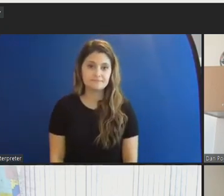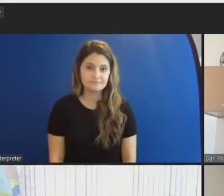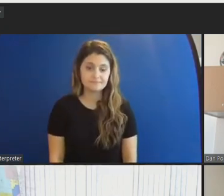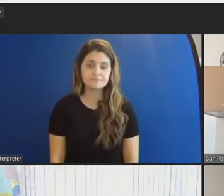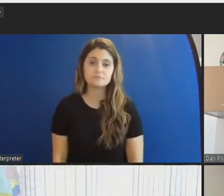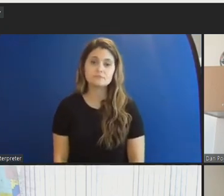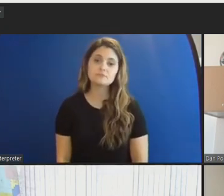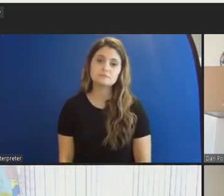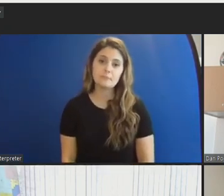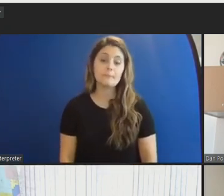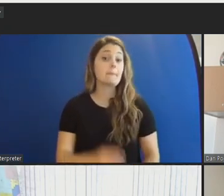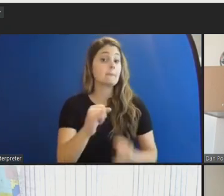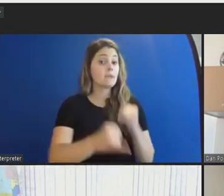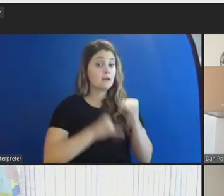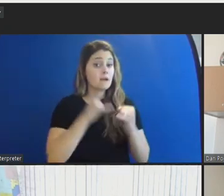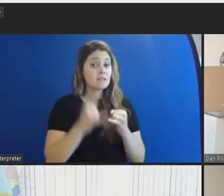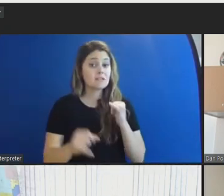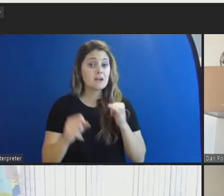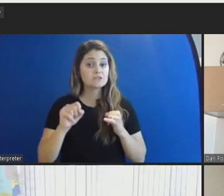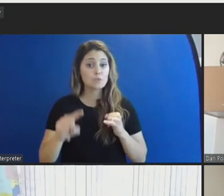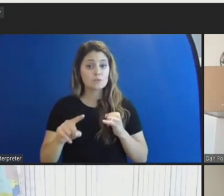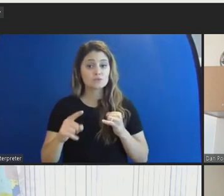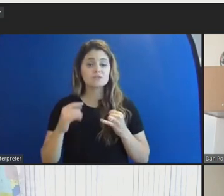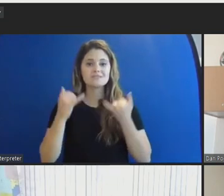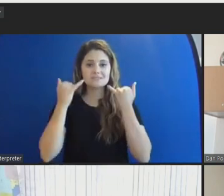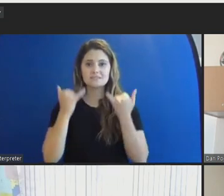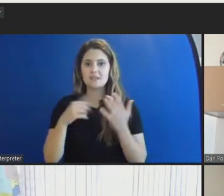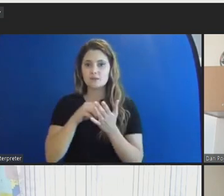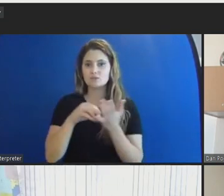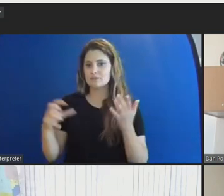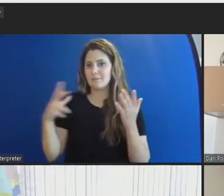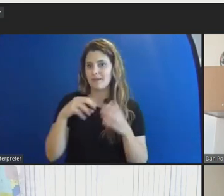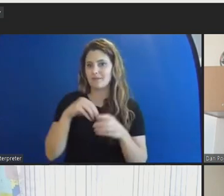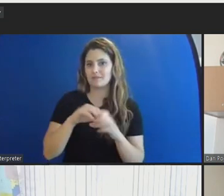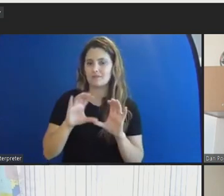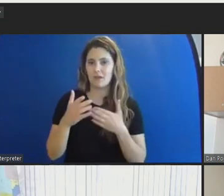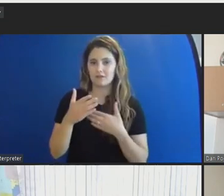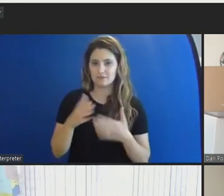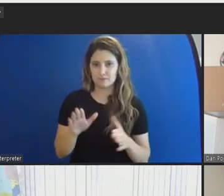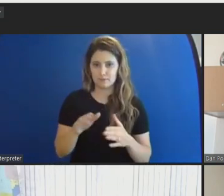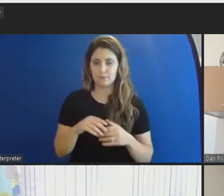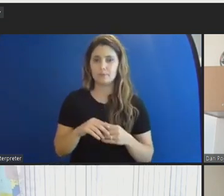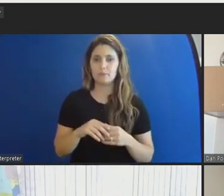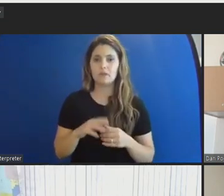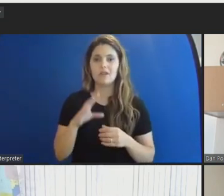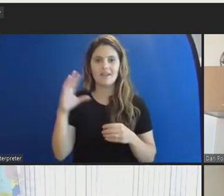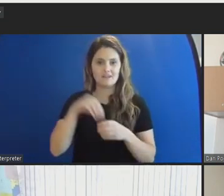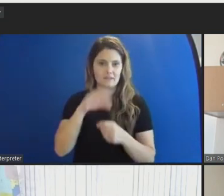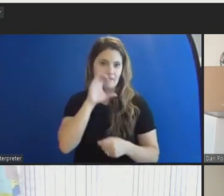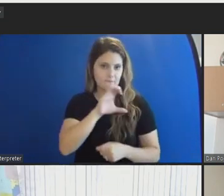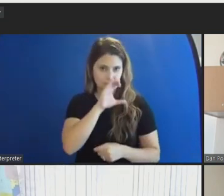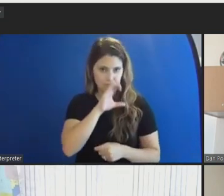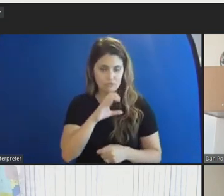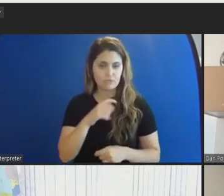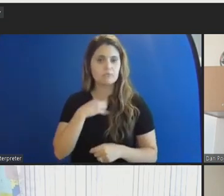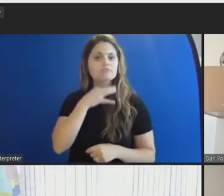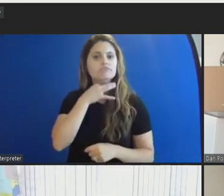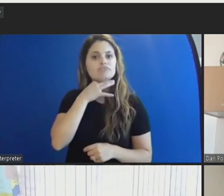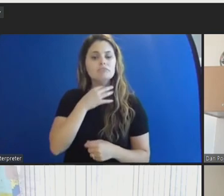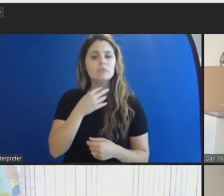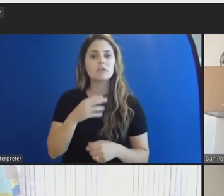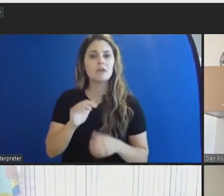And my last question is, now that students are back in the classroom and in the cafeteria, I am curious,